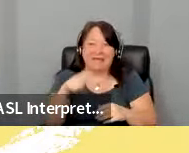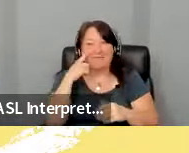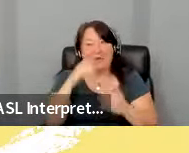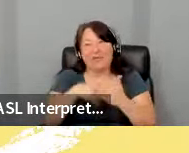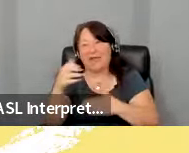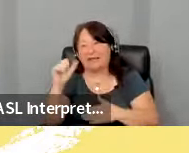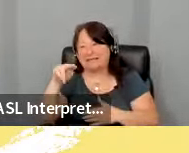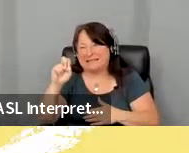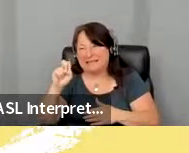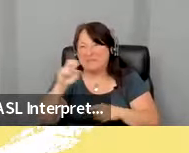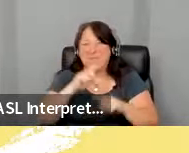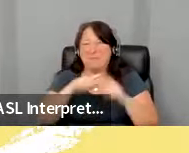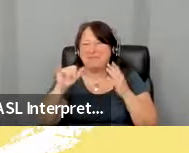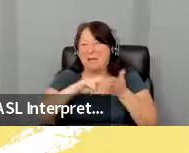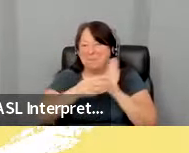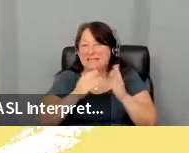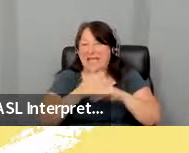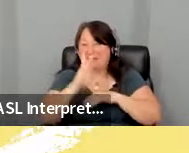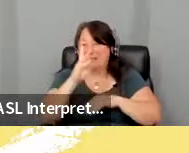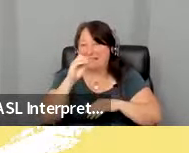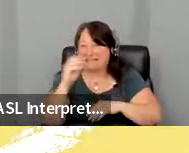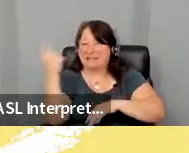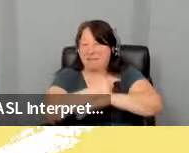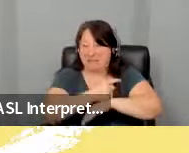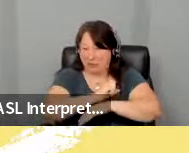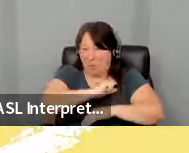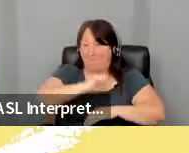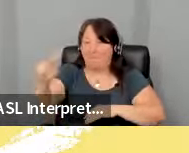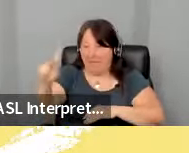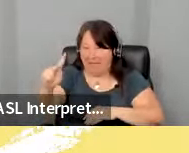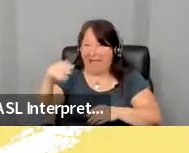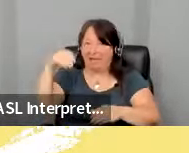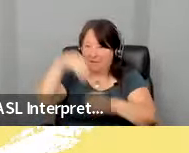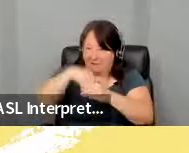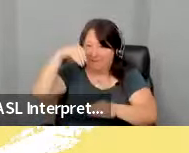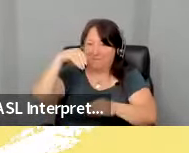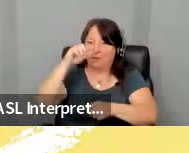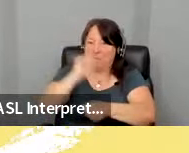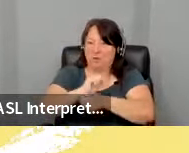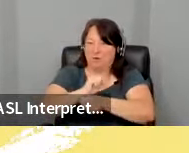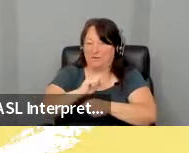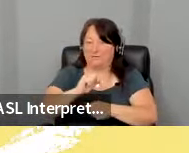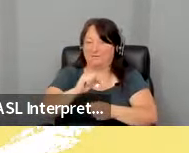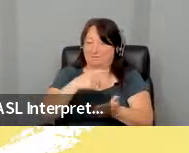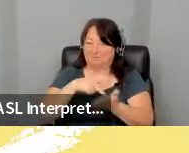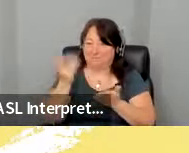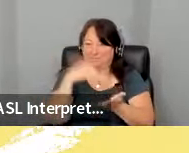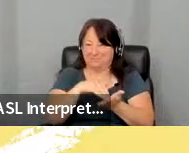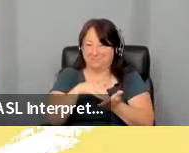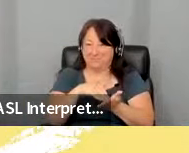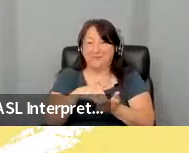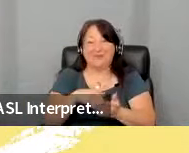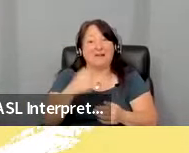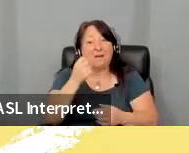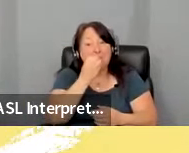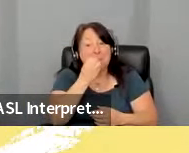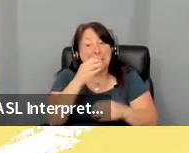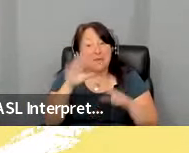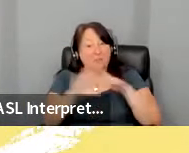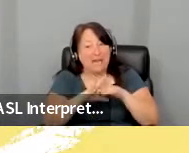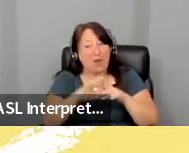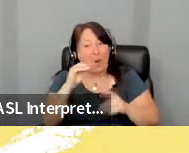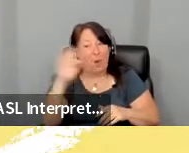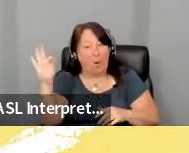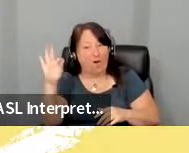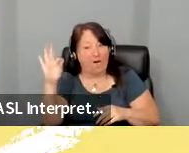scene, but all that means is that after 60 minutes, you go back onto the clock. The meal break is an off-the-clock time. It'll be reflected